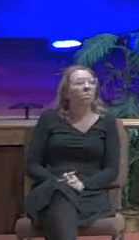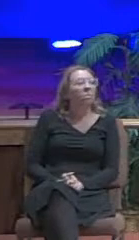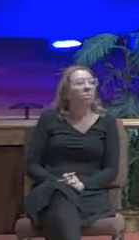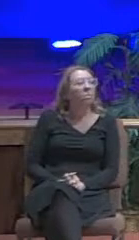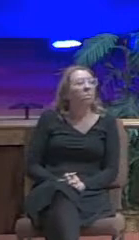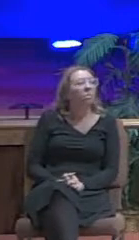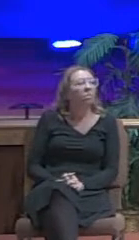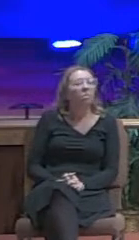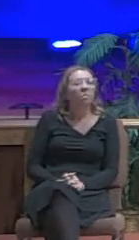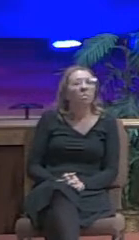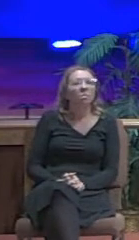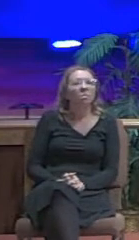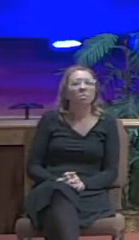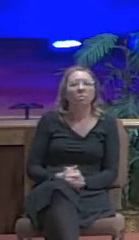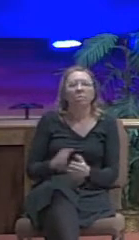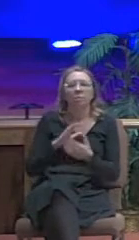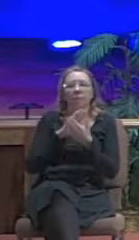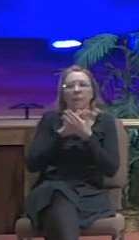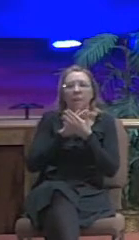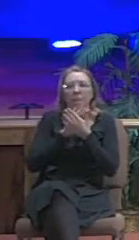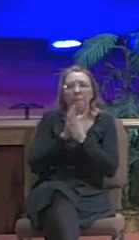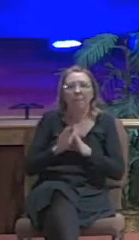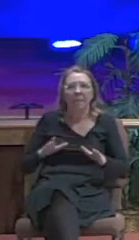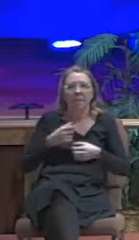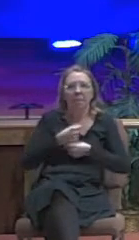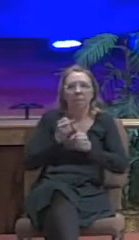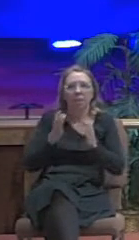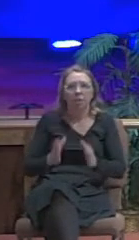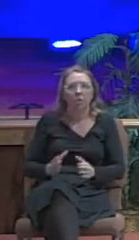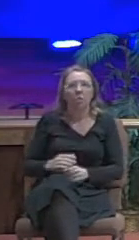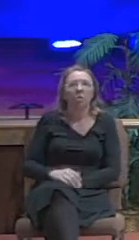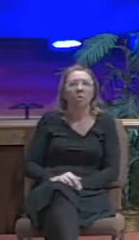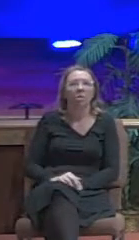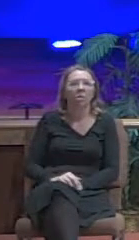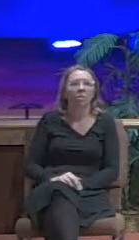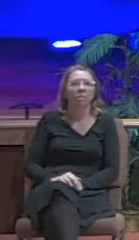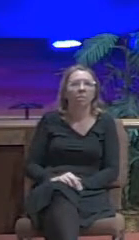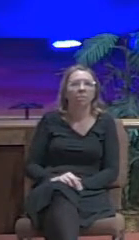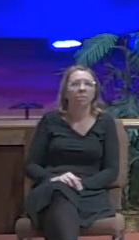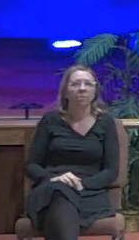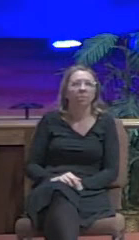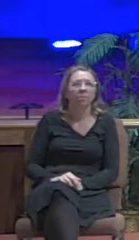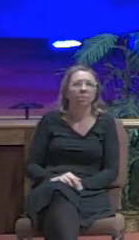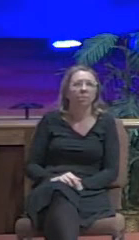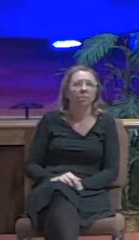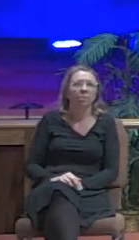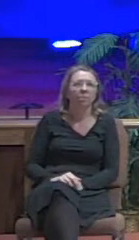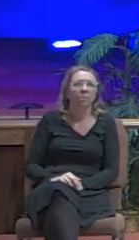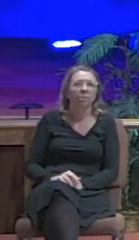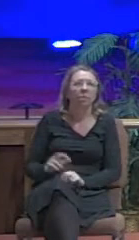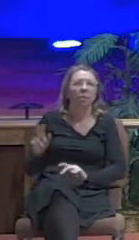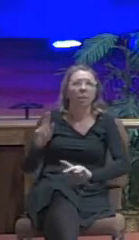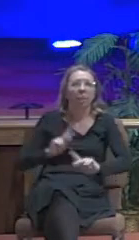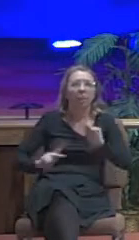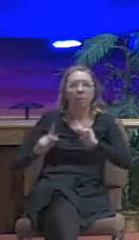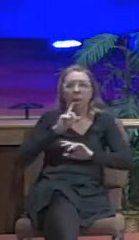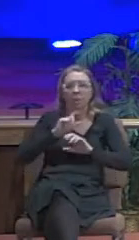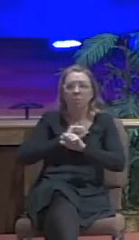Peacemakers, people who bravely declare God's terms which make someone.